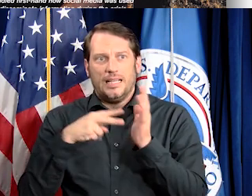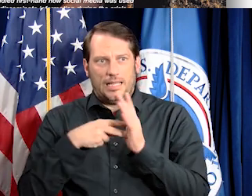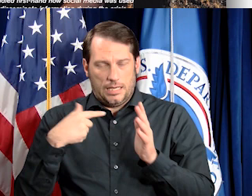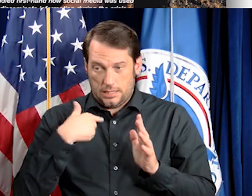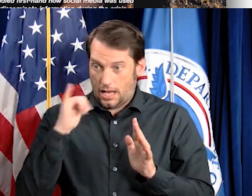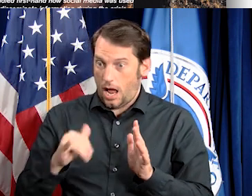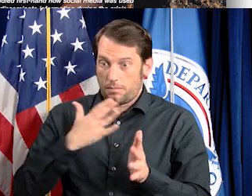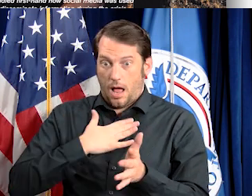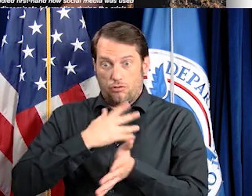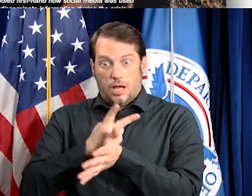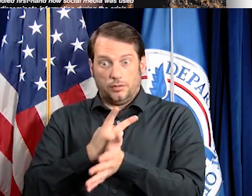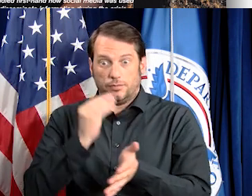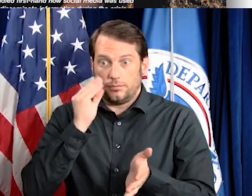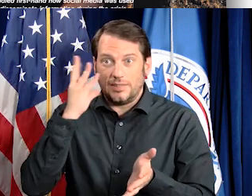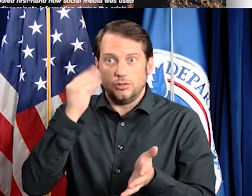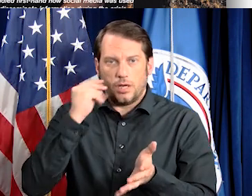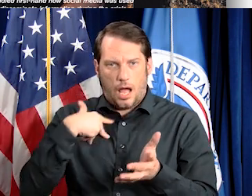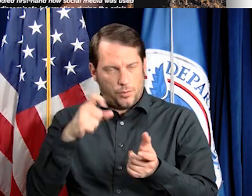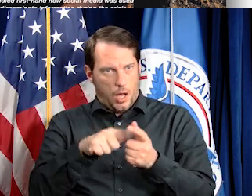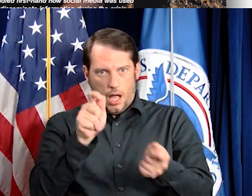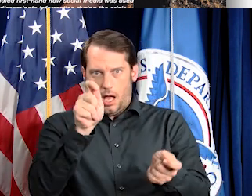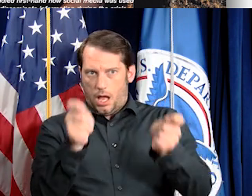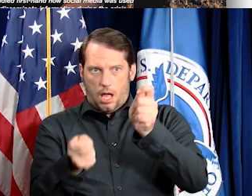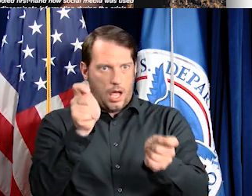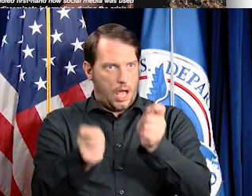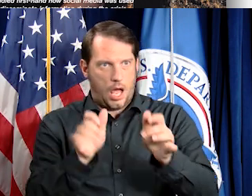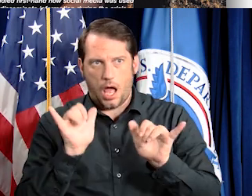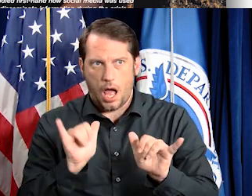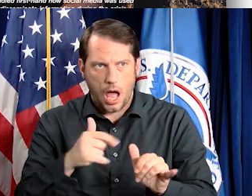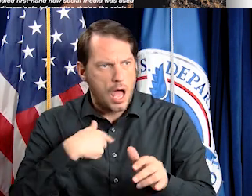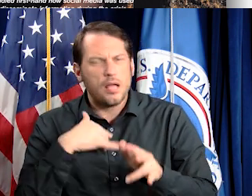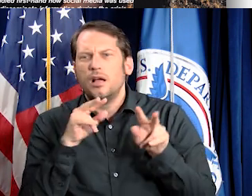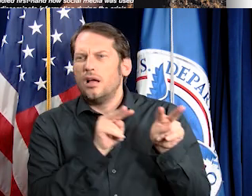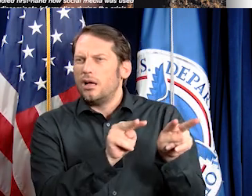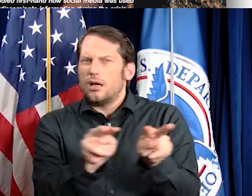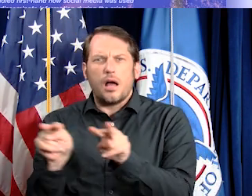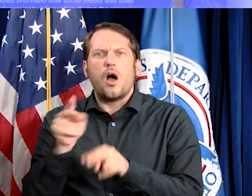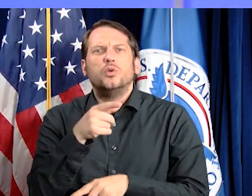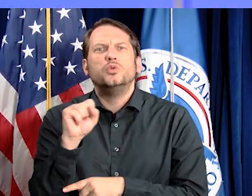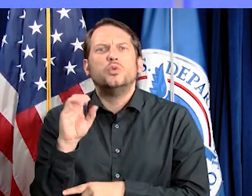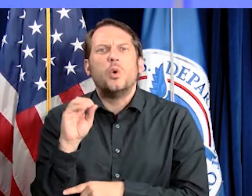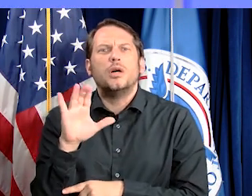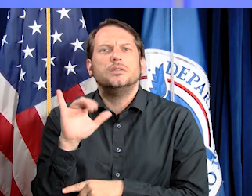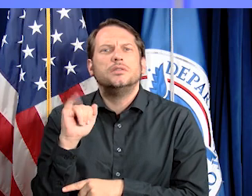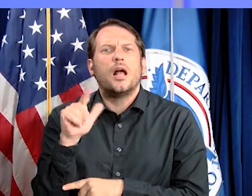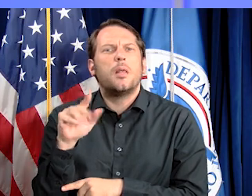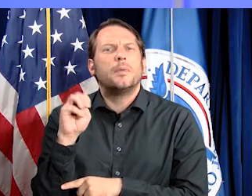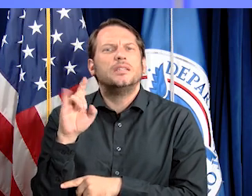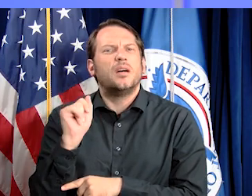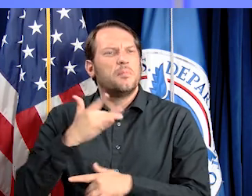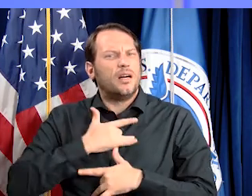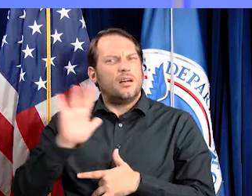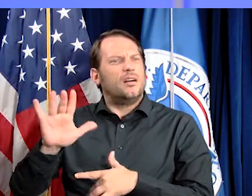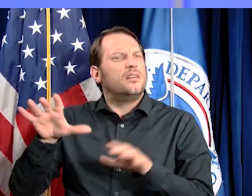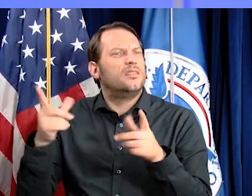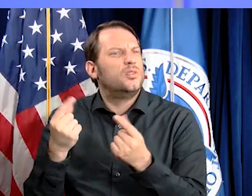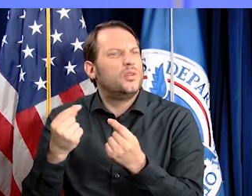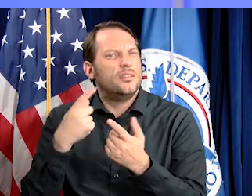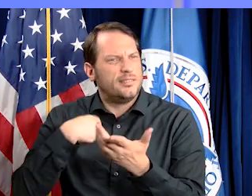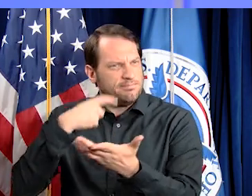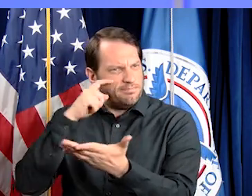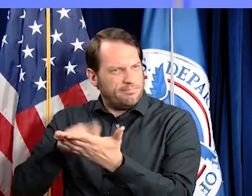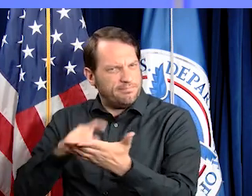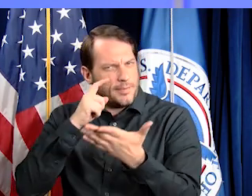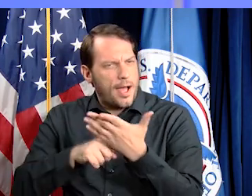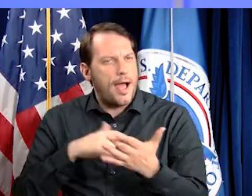was really applying what I was starting to see in the use of social media. So first, one of the things that we've